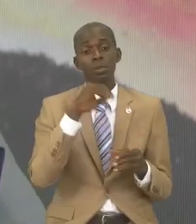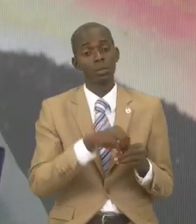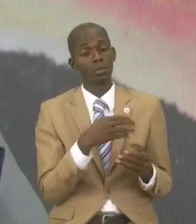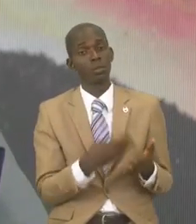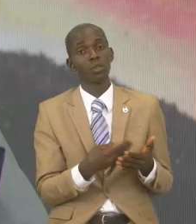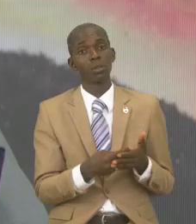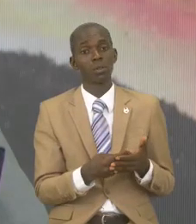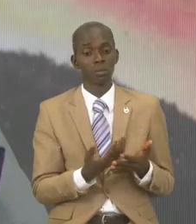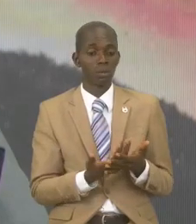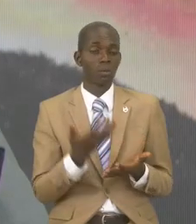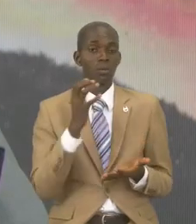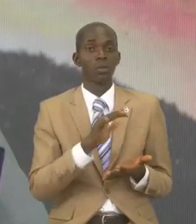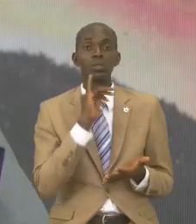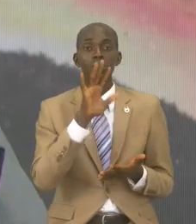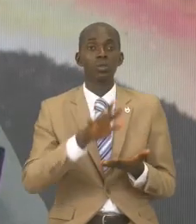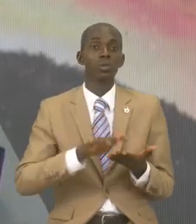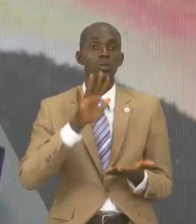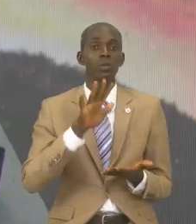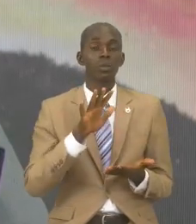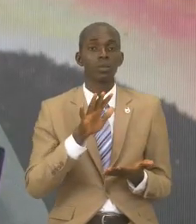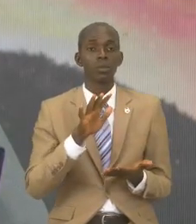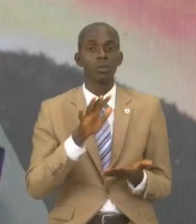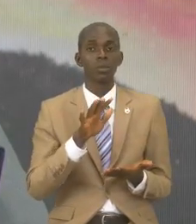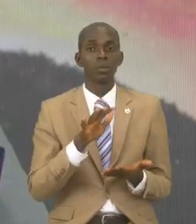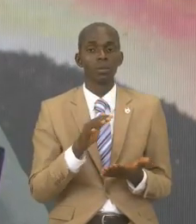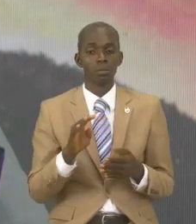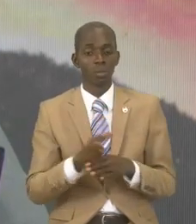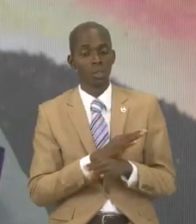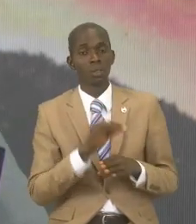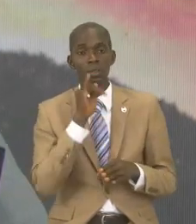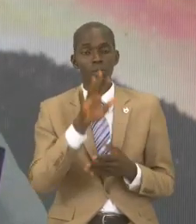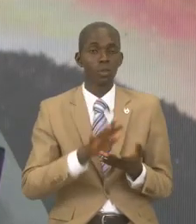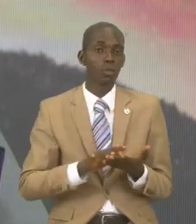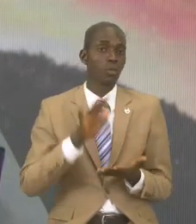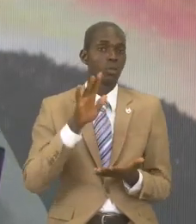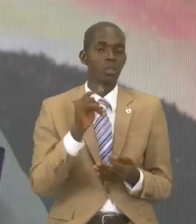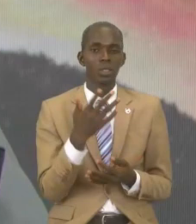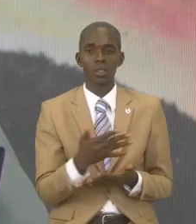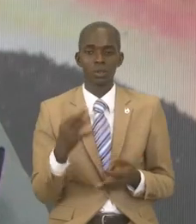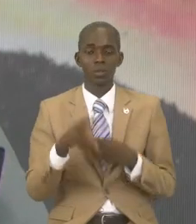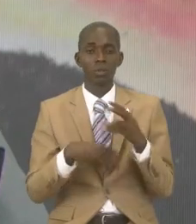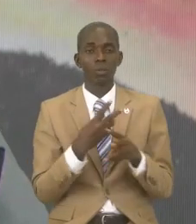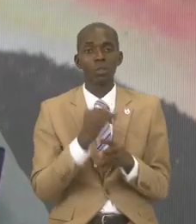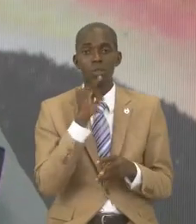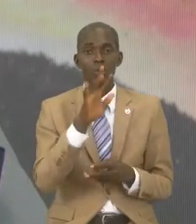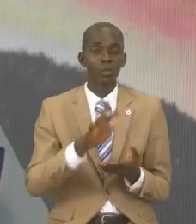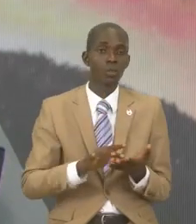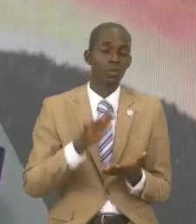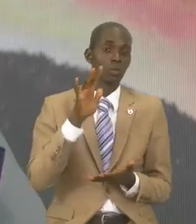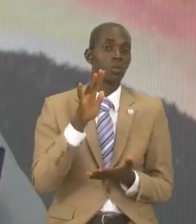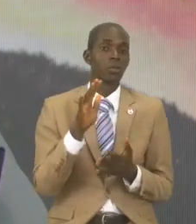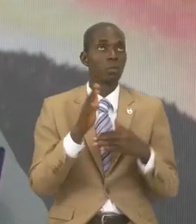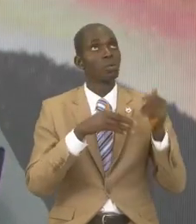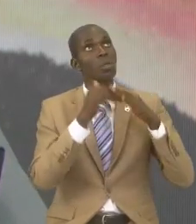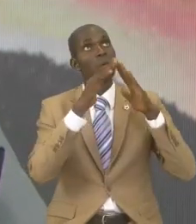Wealth? Riches? Business? The things of the world? Many houses